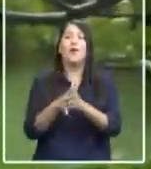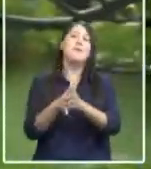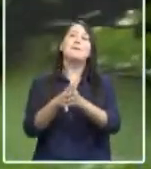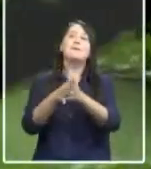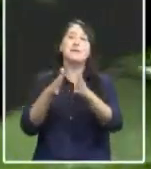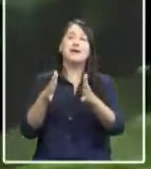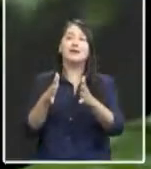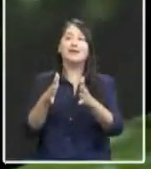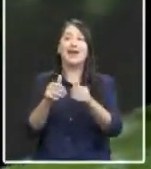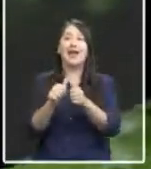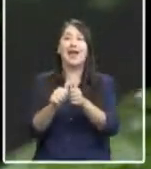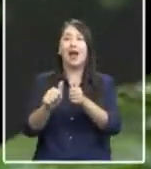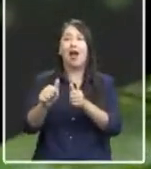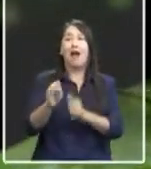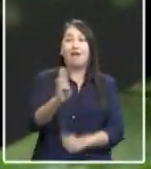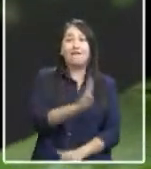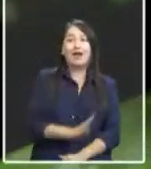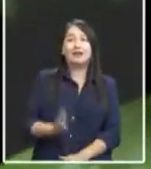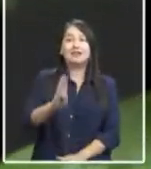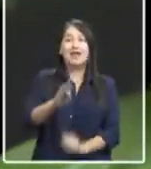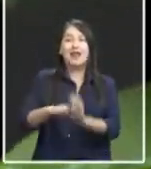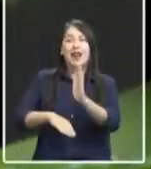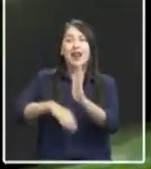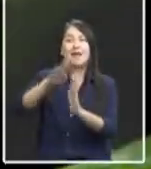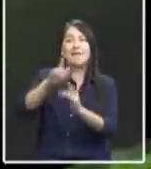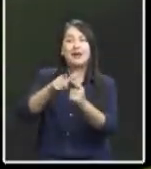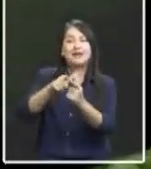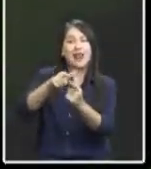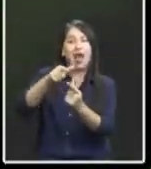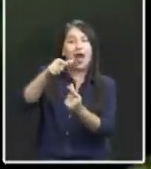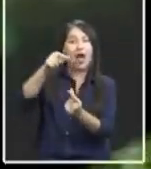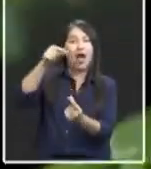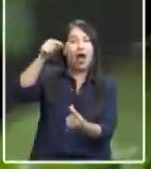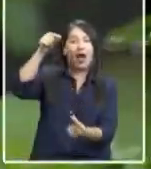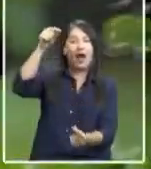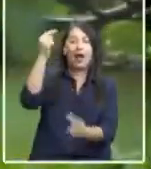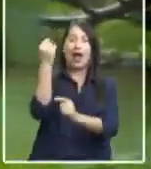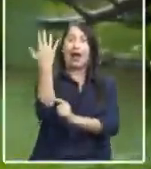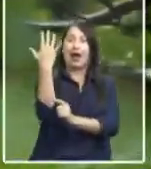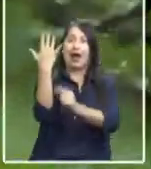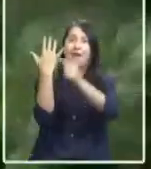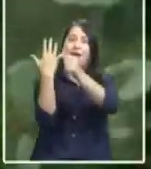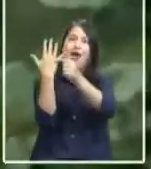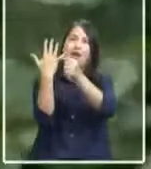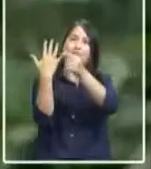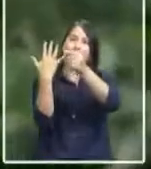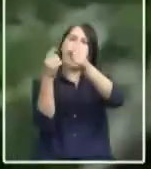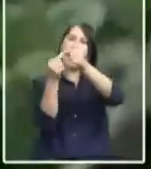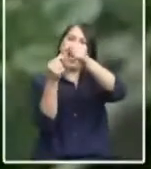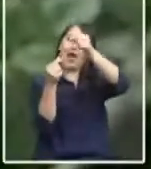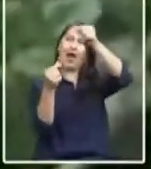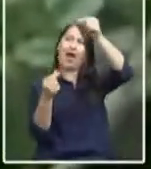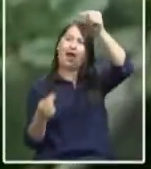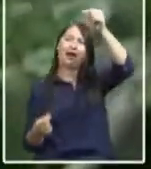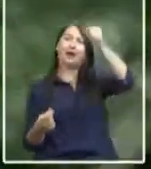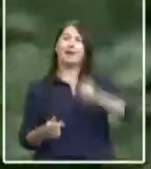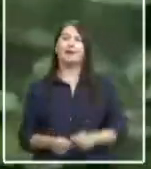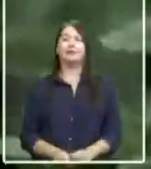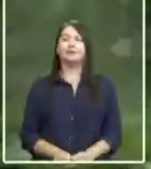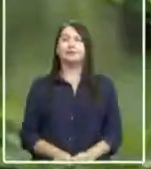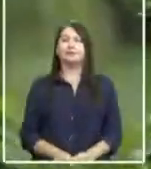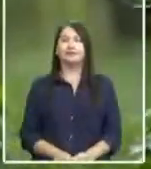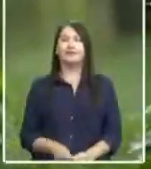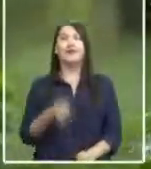apicale. Cioè, the most you are moving from the base, the longer is the shoot. Ah. And